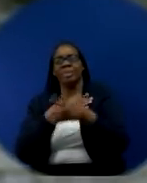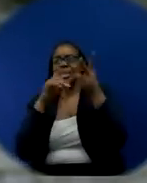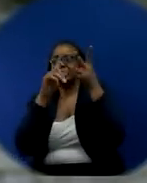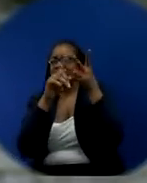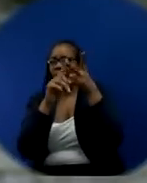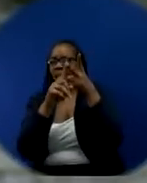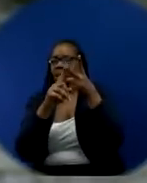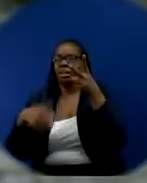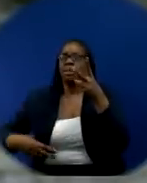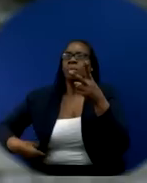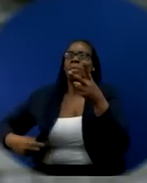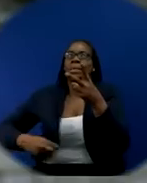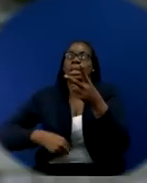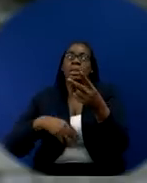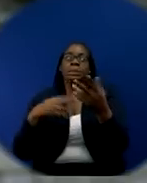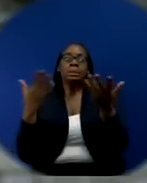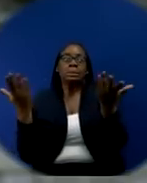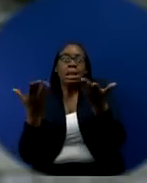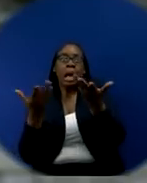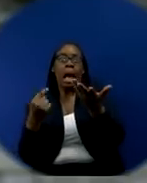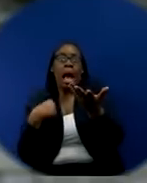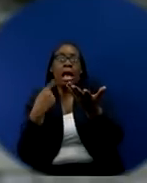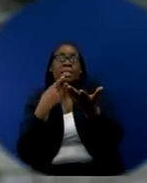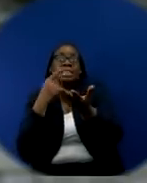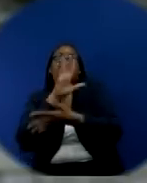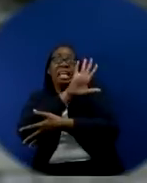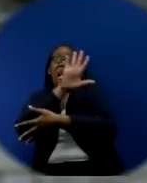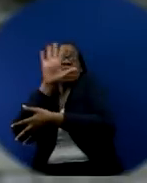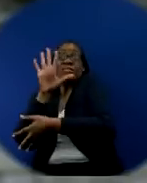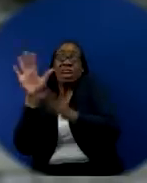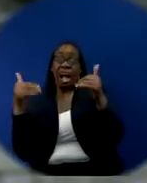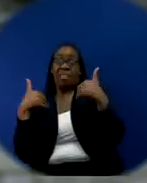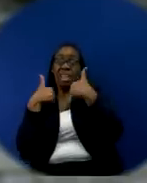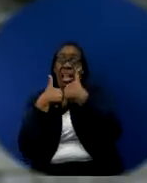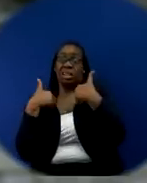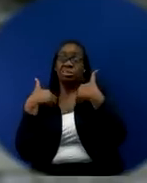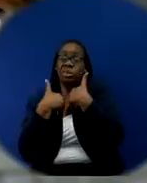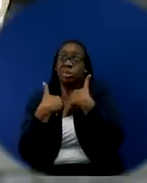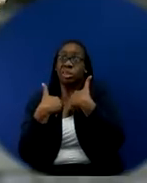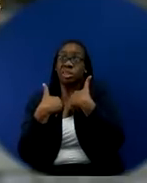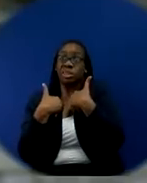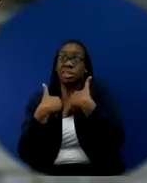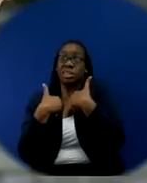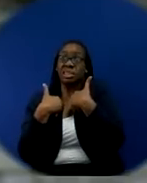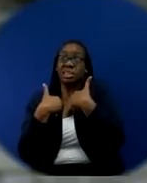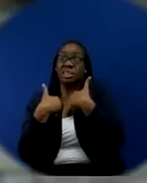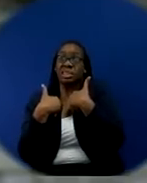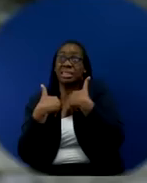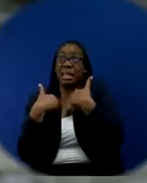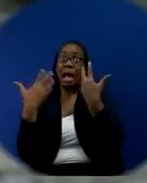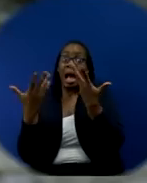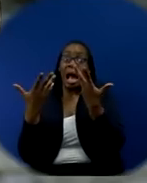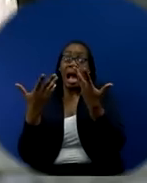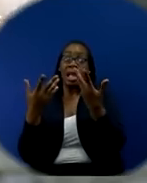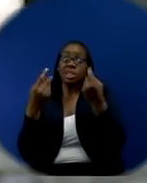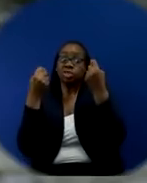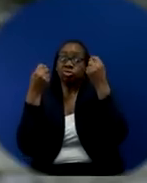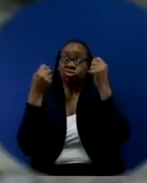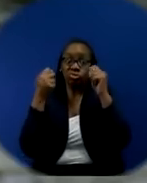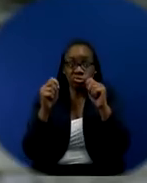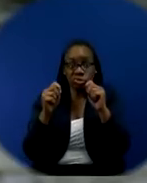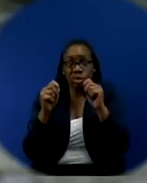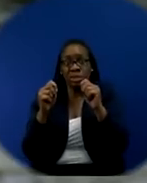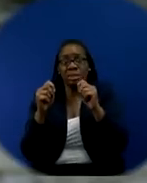Second one, I just bought 5 yoke of oxen. I need to go try them out.